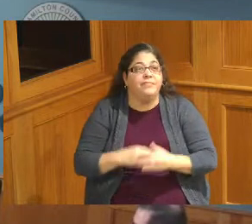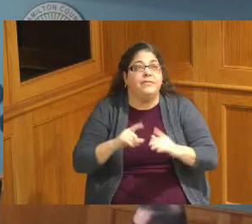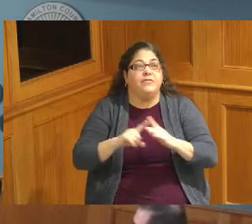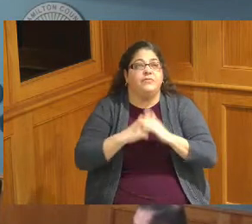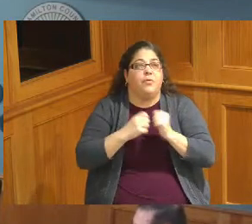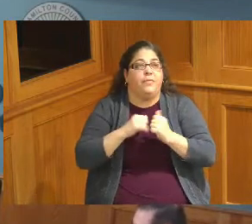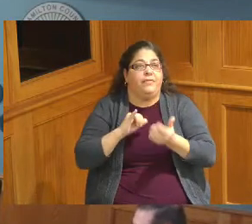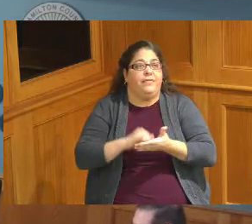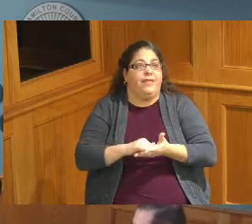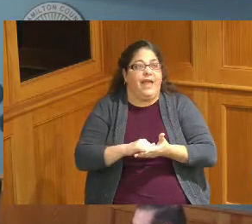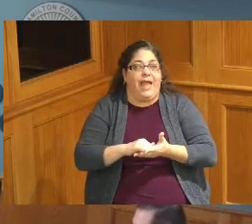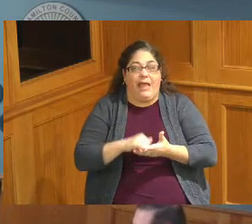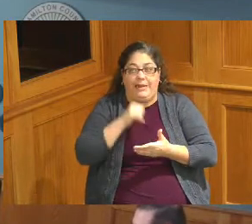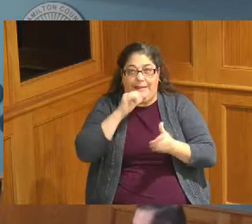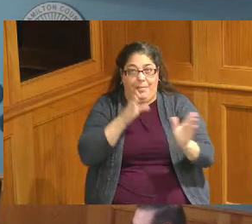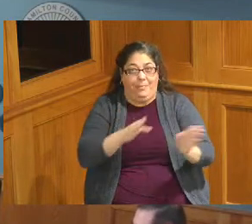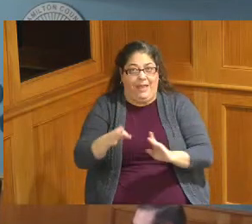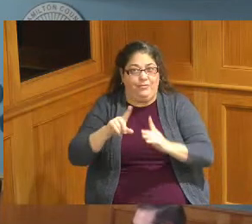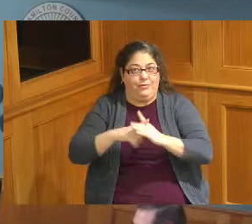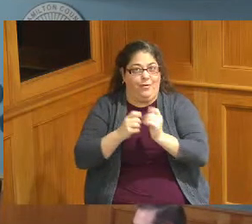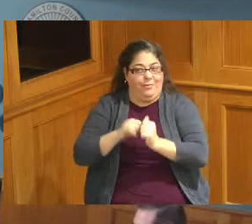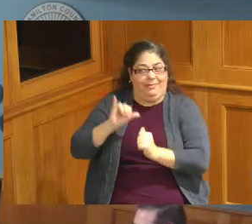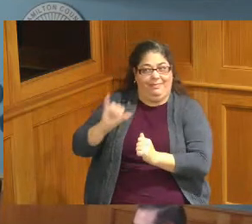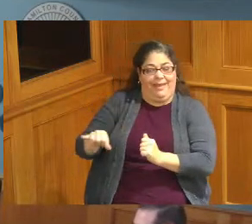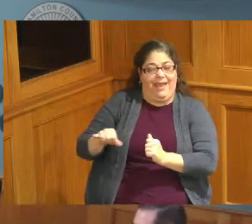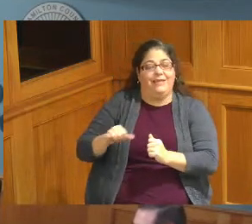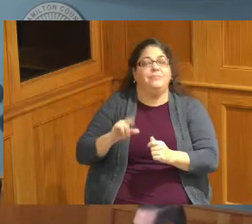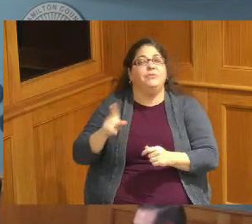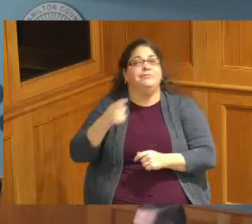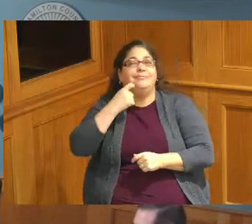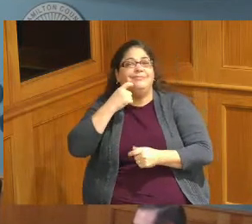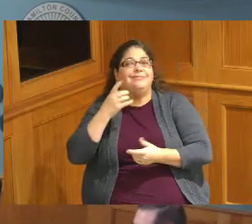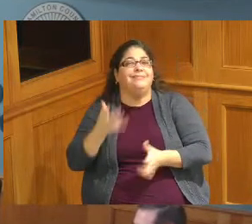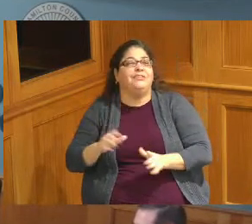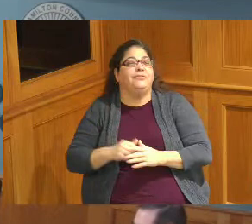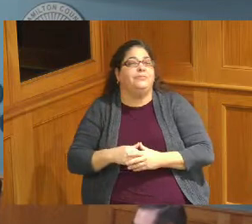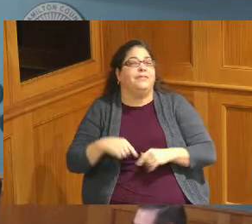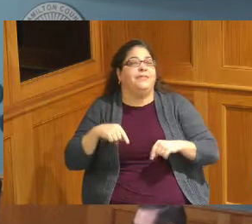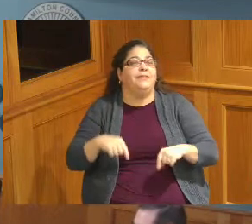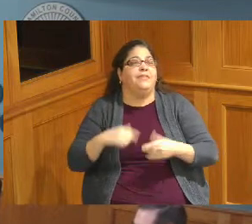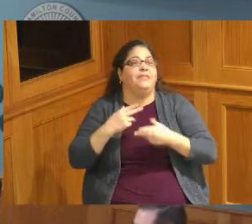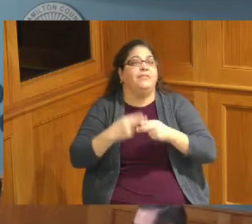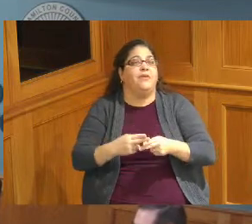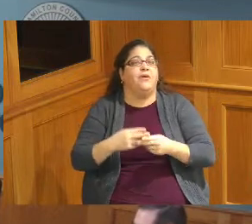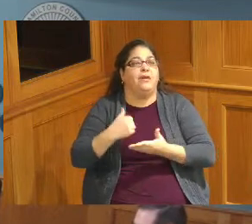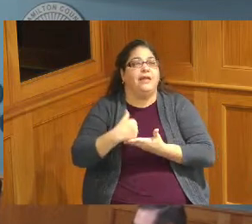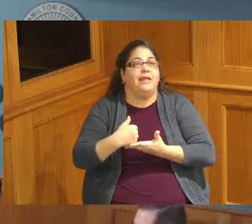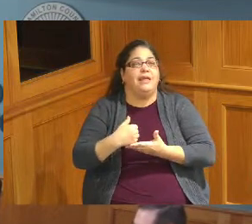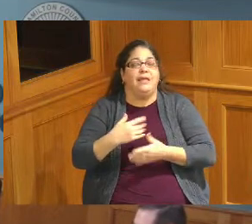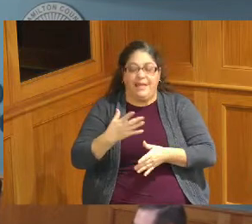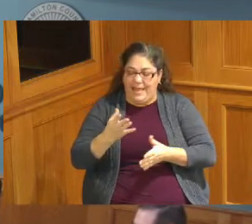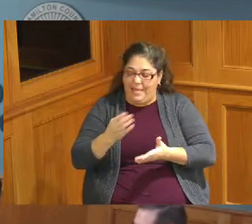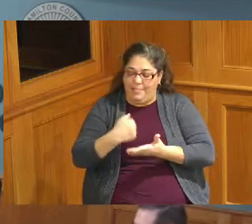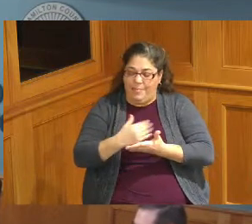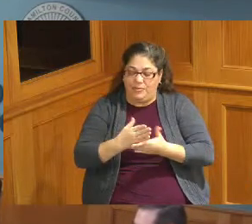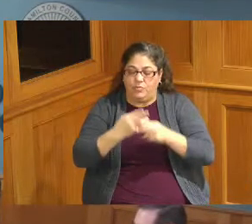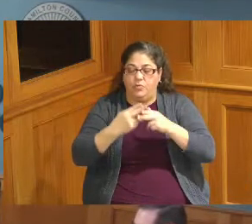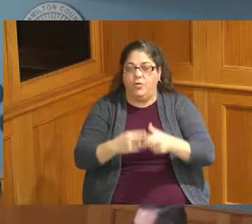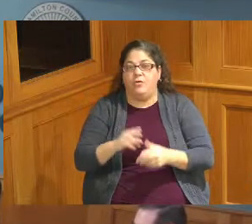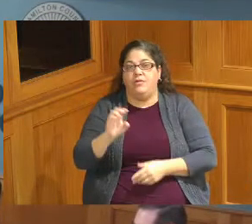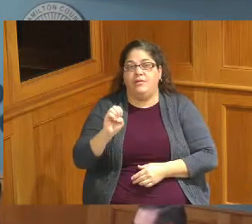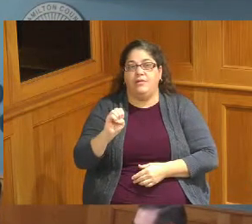that point. I wasn't going to start at that point, but this budget is called Economic Development